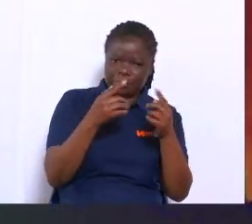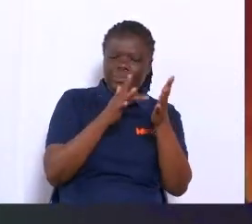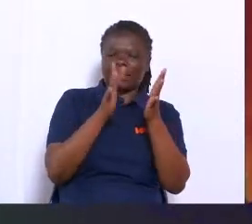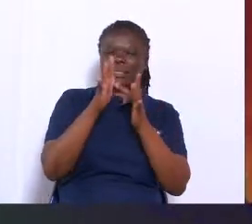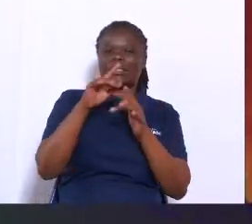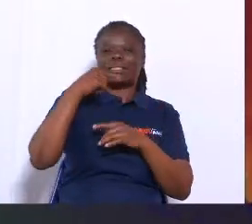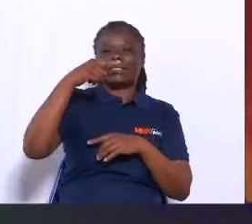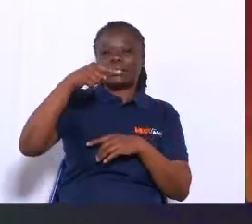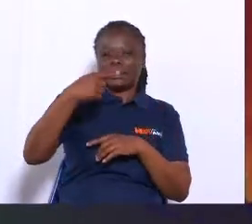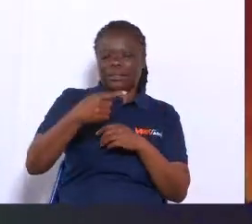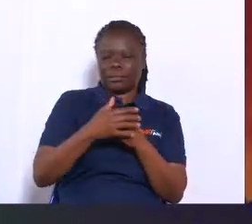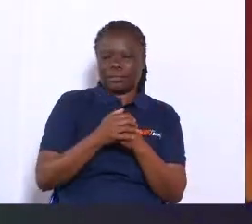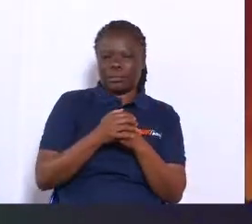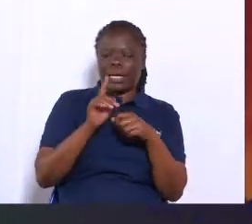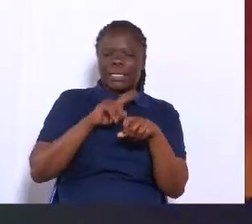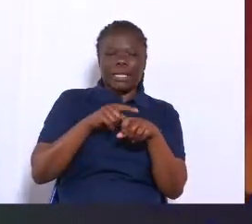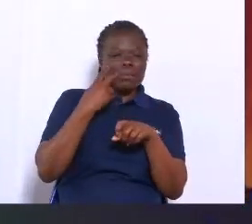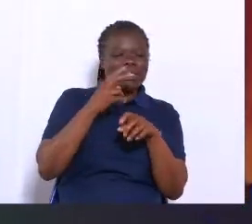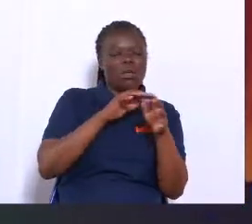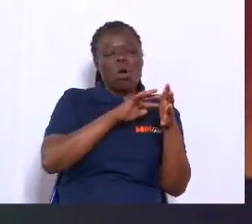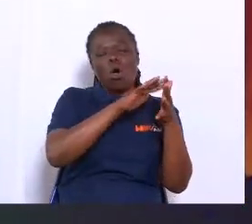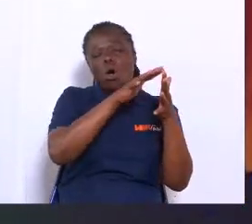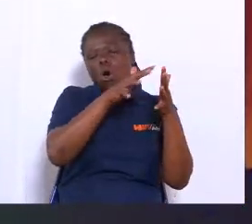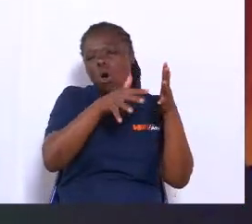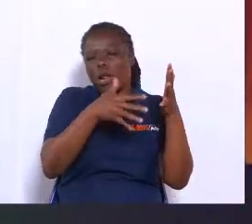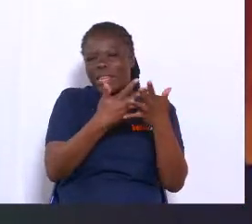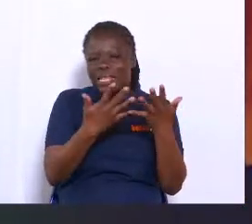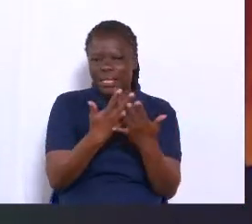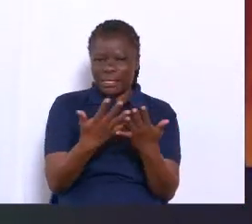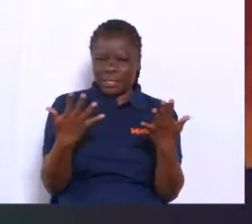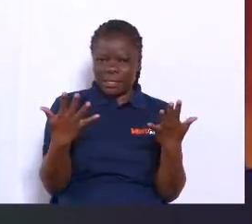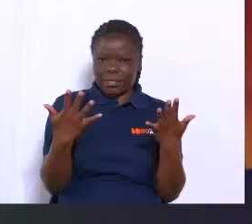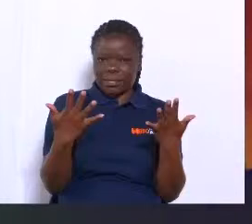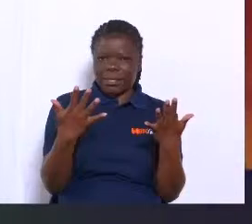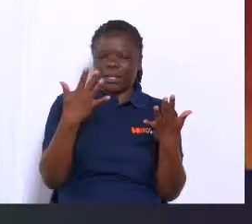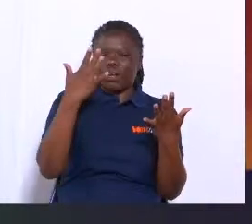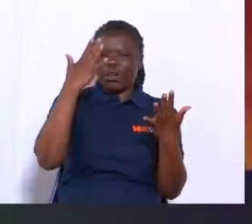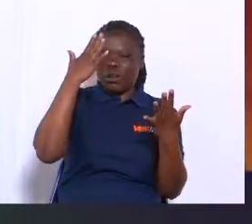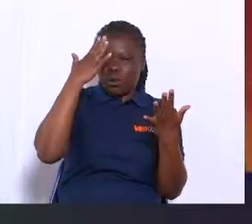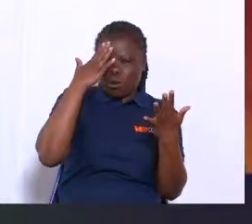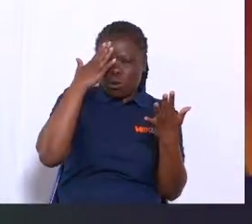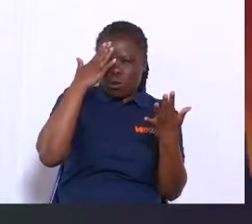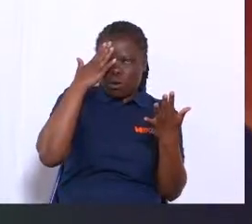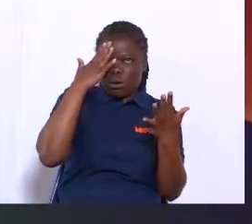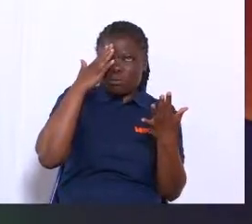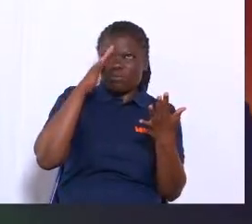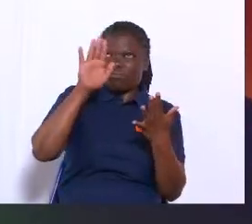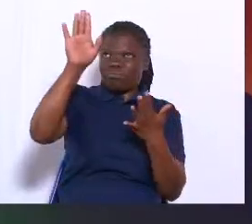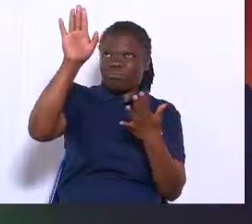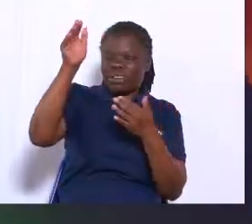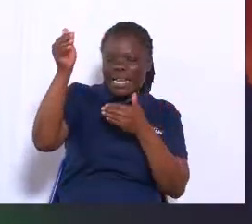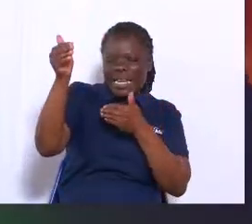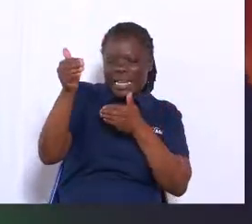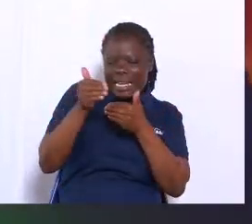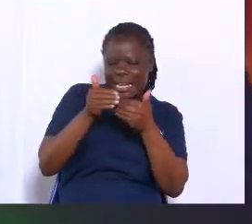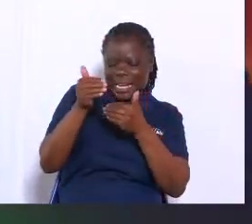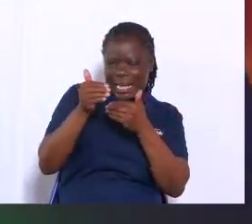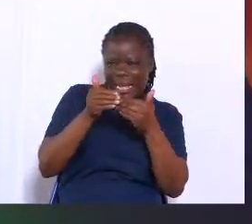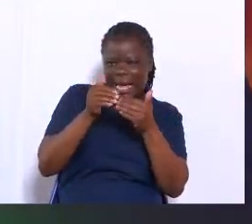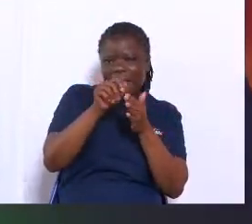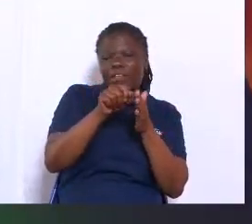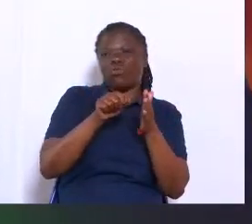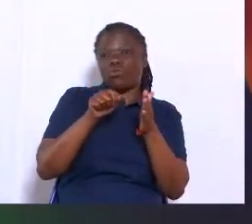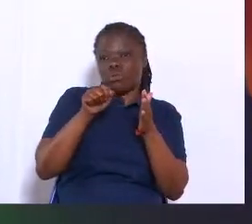said, when you see all these things, know that it or he is near at the very